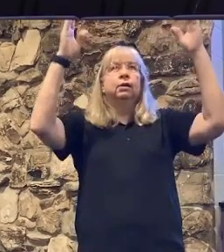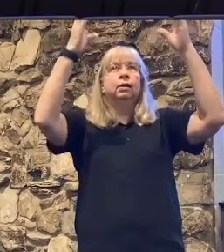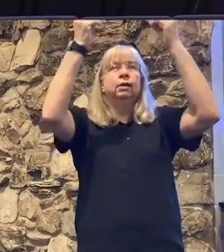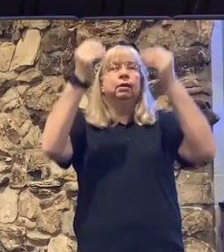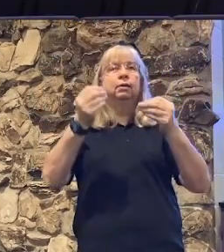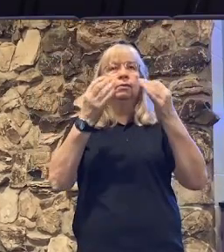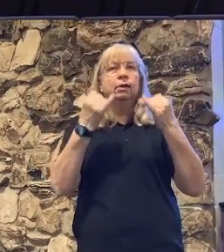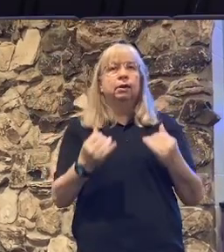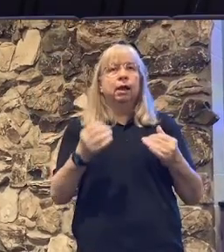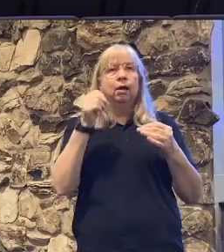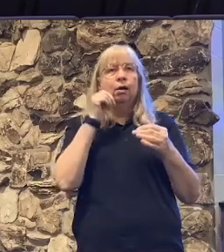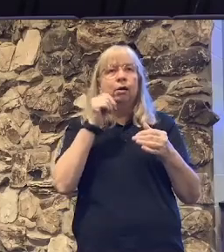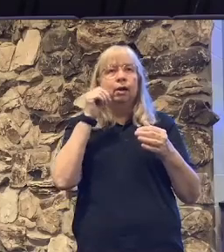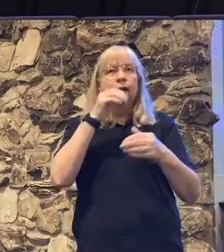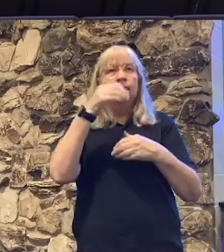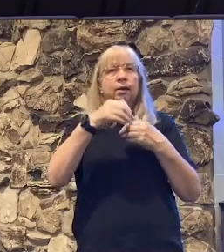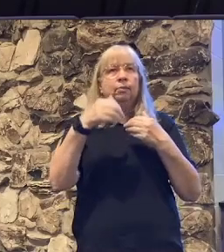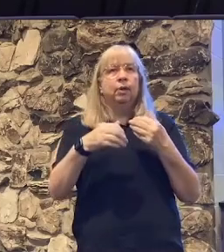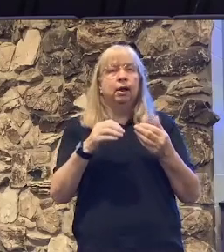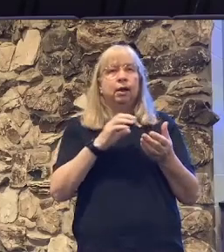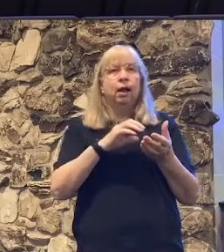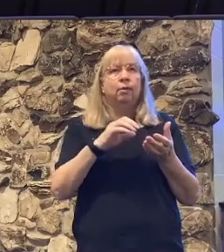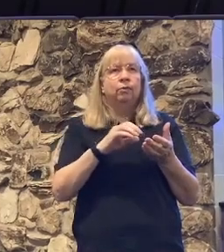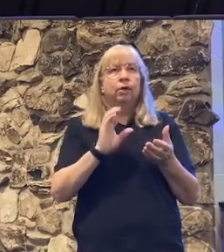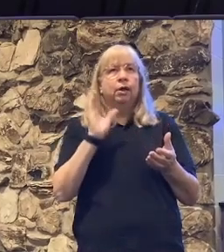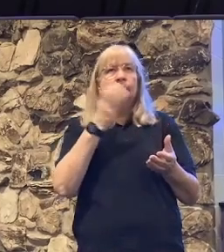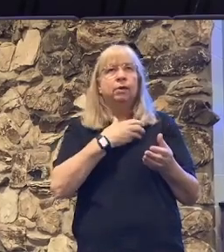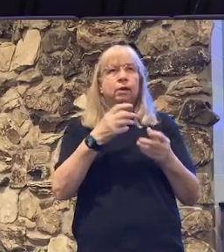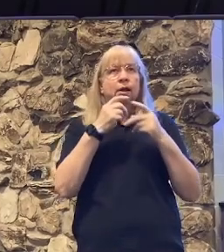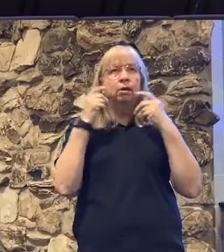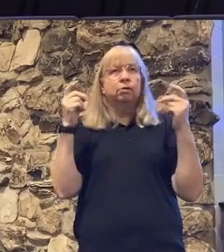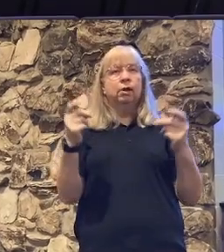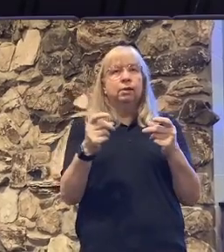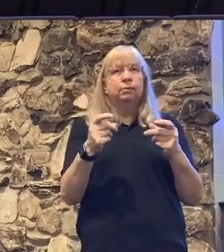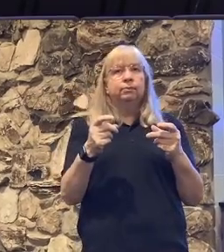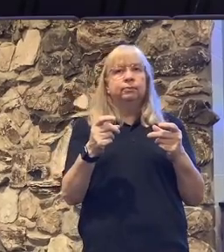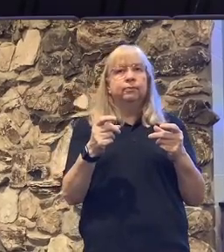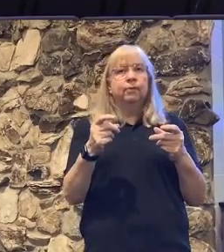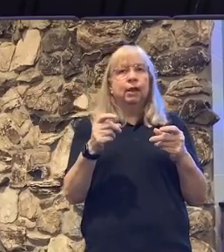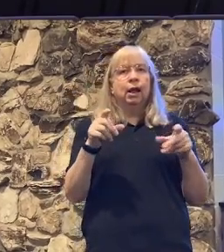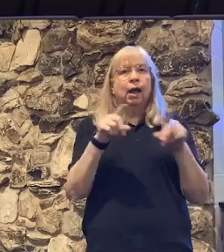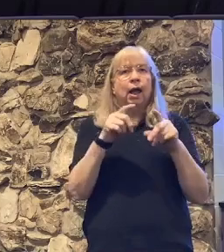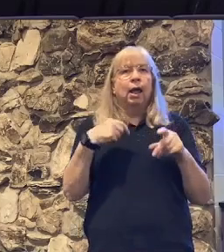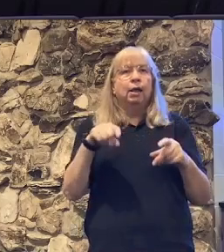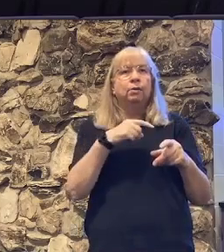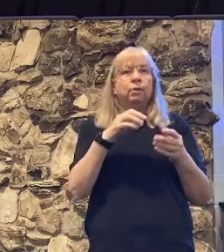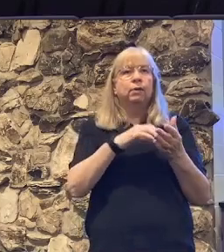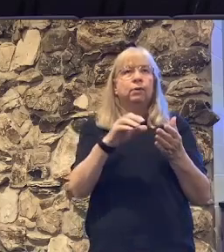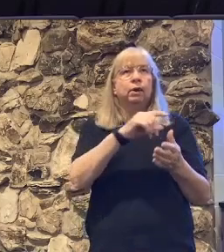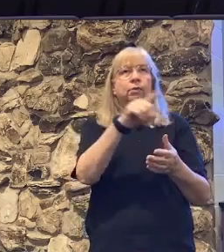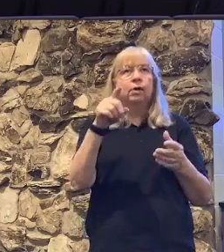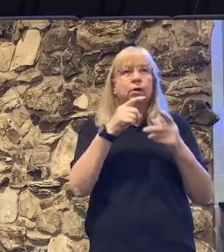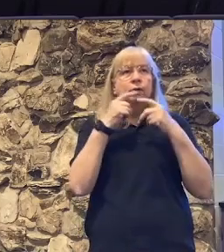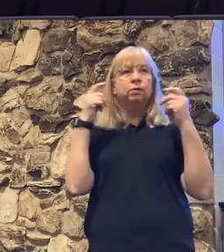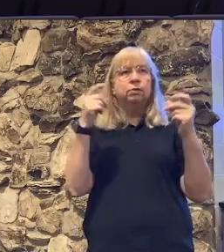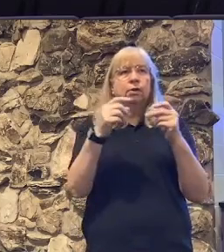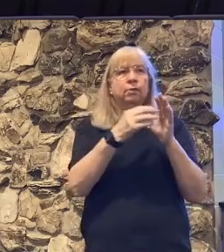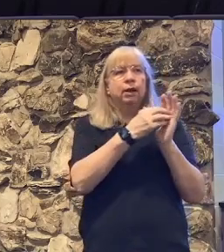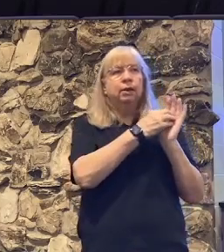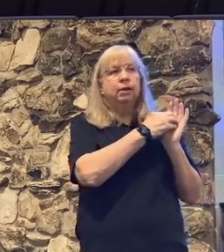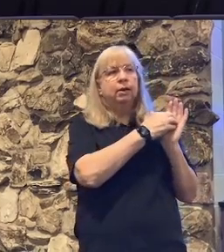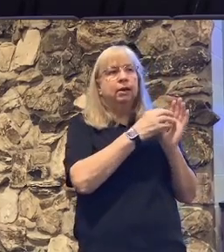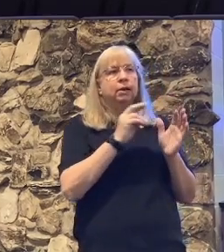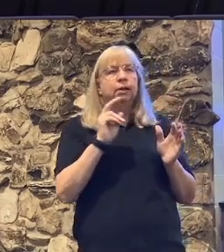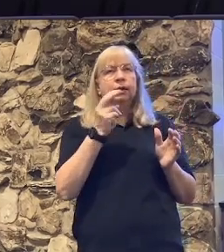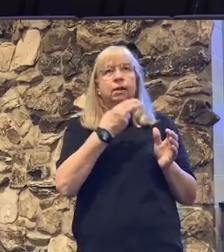Give us this day our daily bread, and forgive us our trespasses, as we forgive those who